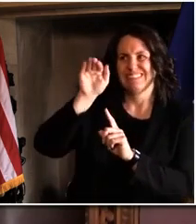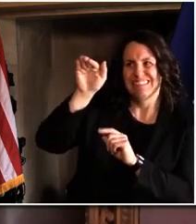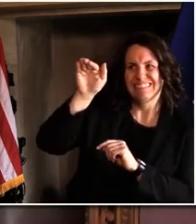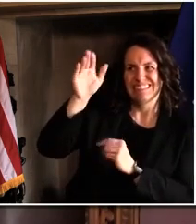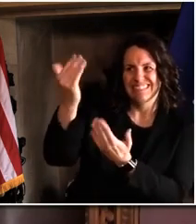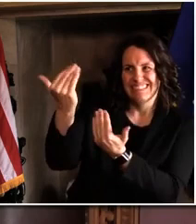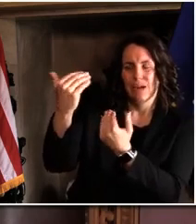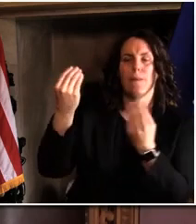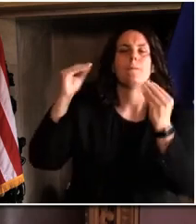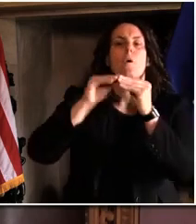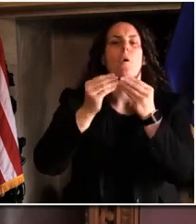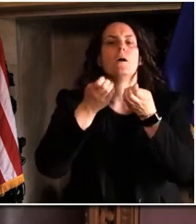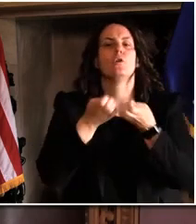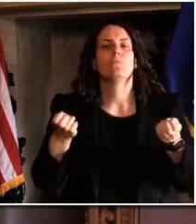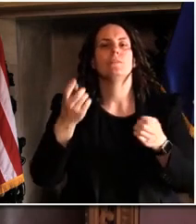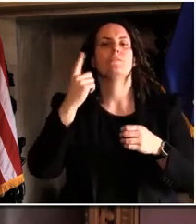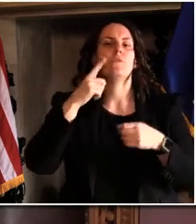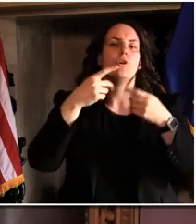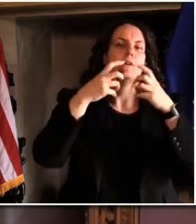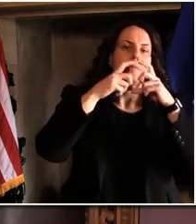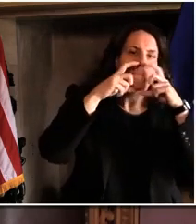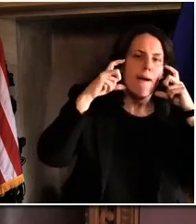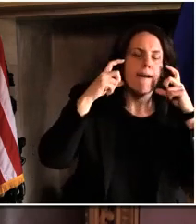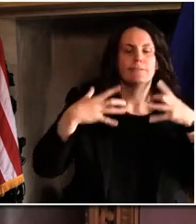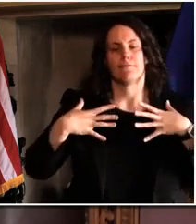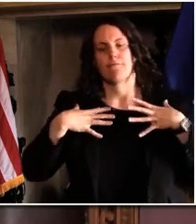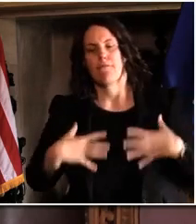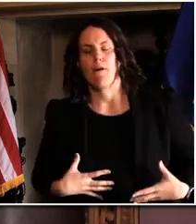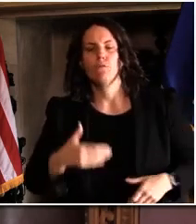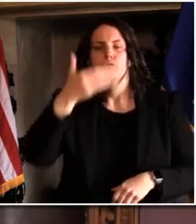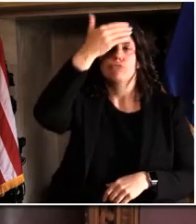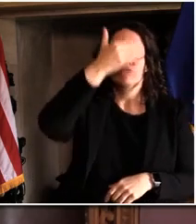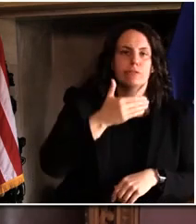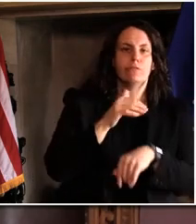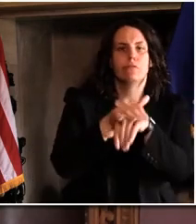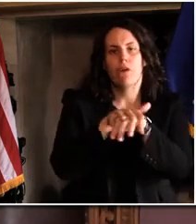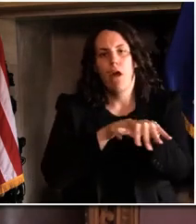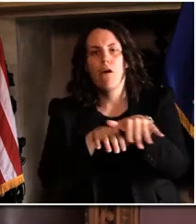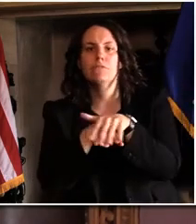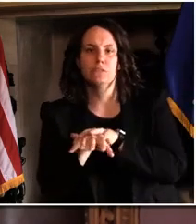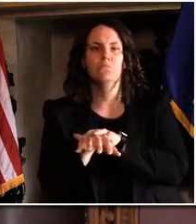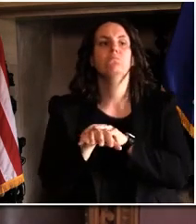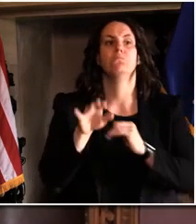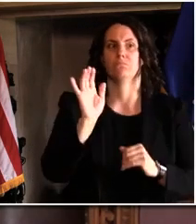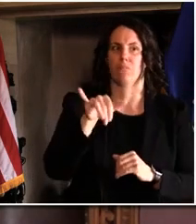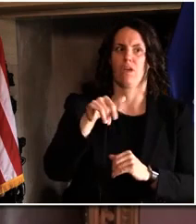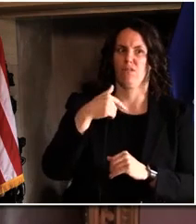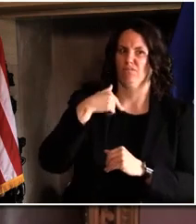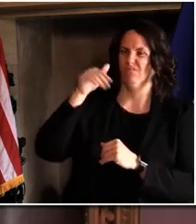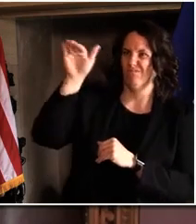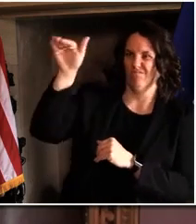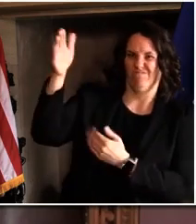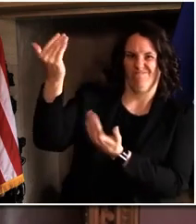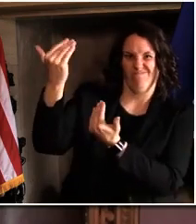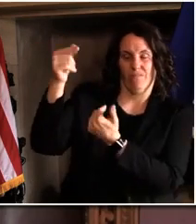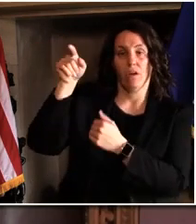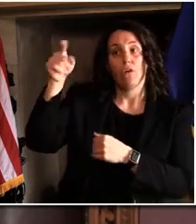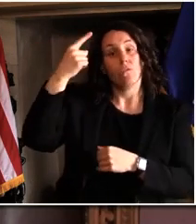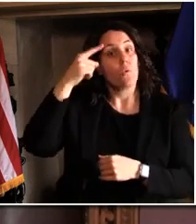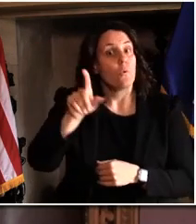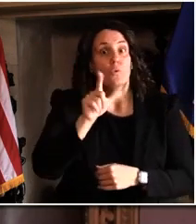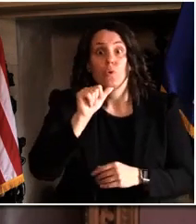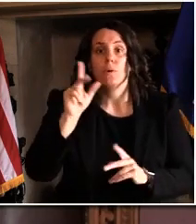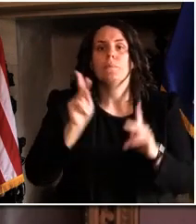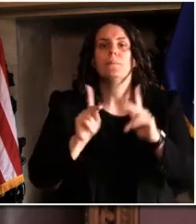is known as, such as gowns, gloves, and masks to those working on the front lines in response to the